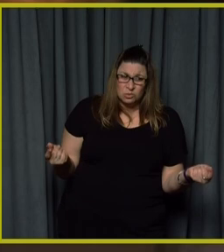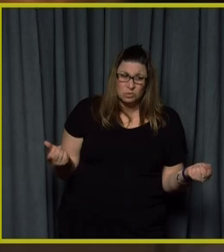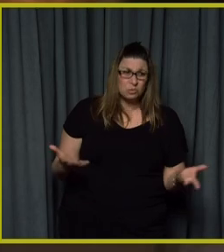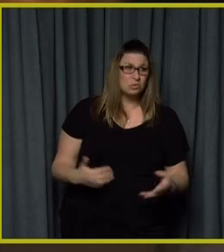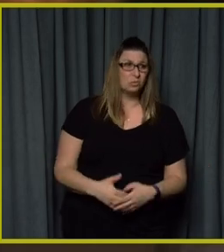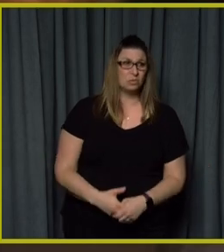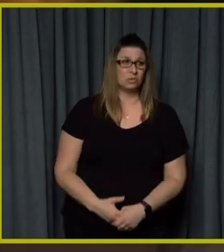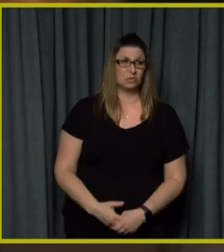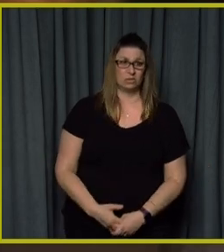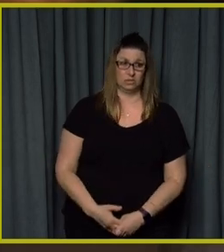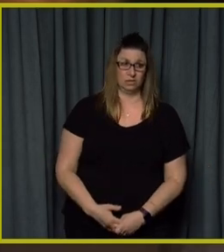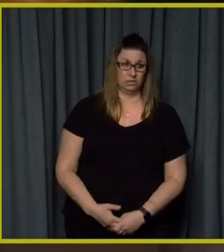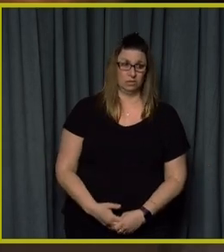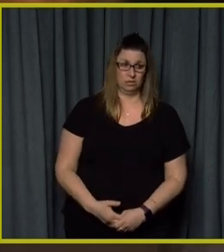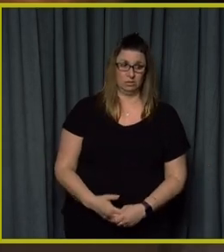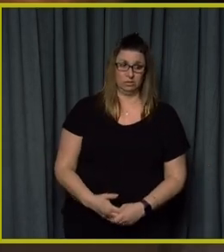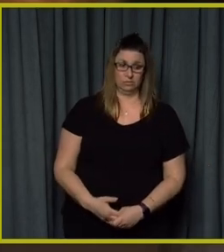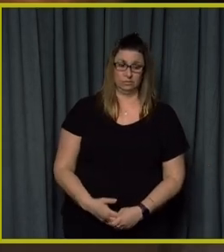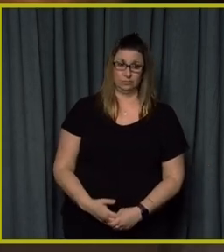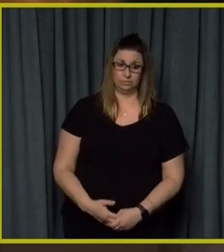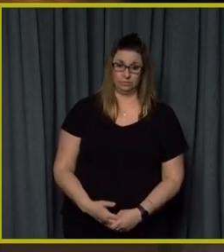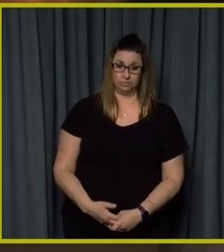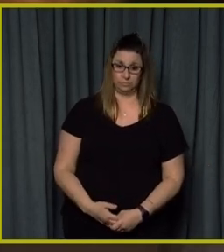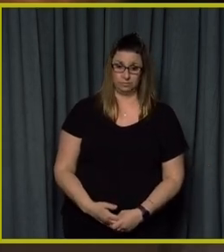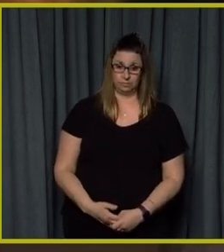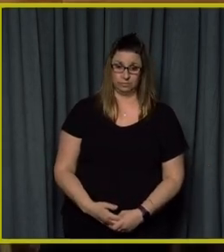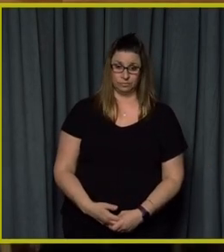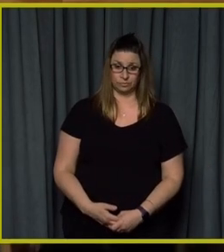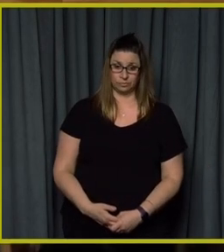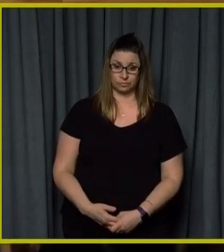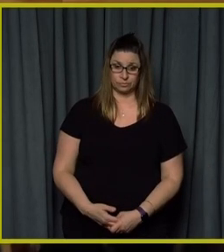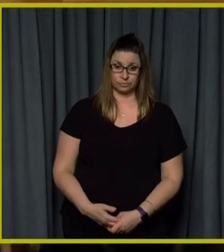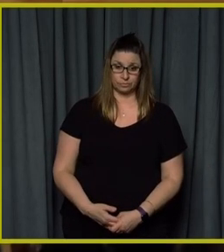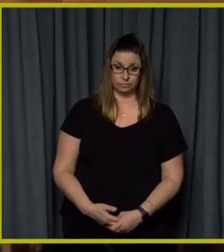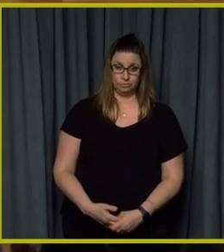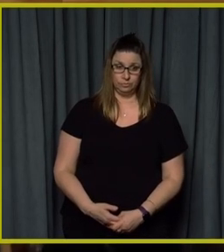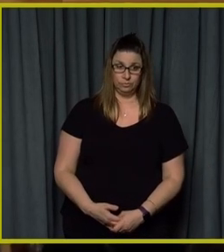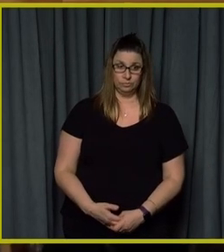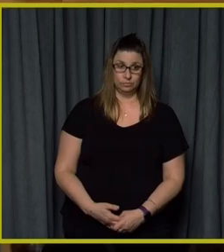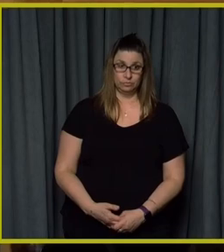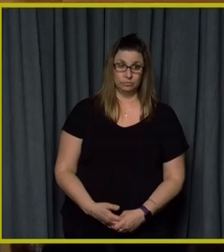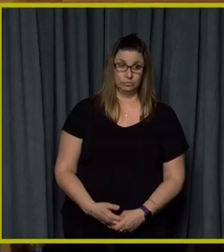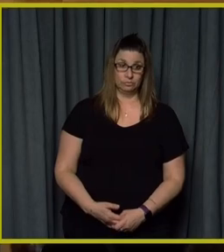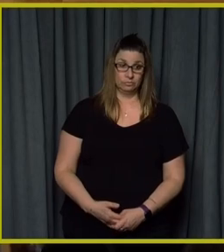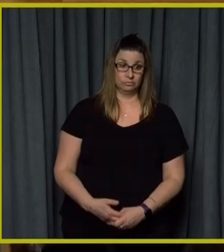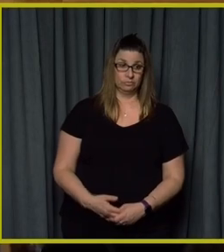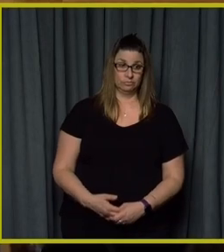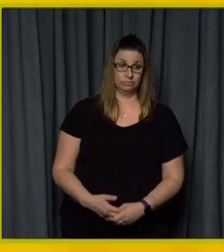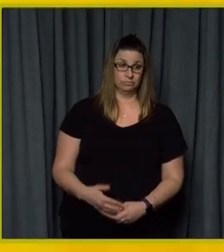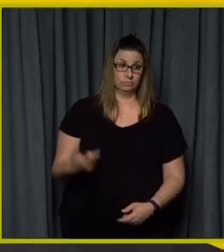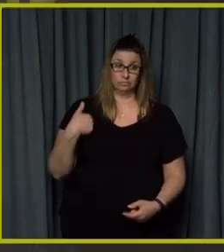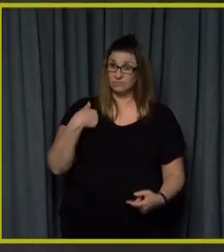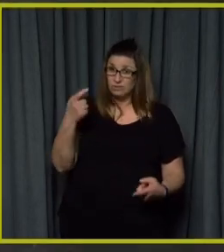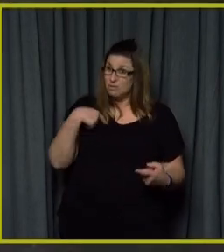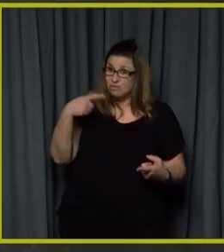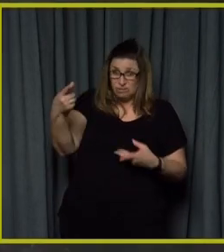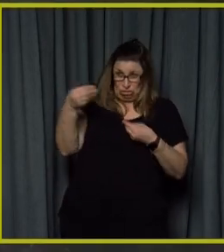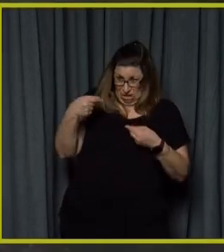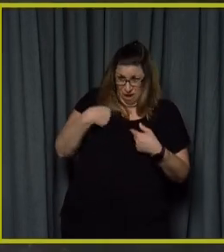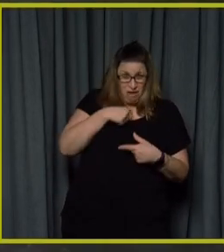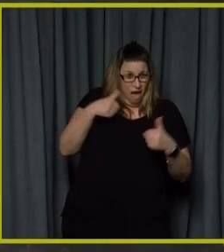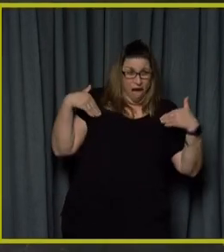No somos animales para que nos traten así a todos los inmigrantes. We are not animals to be treated like that.